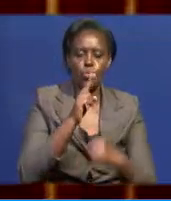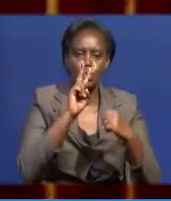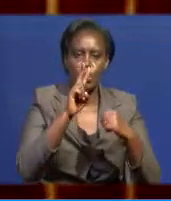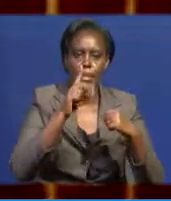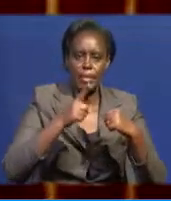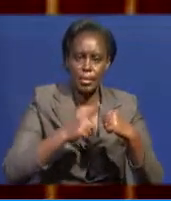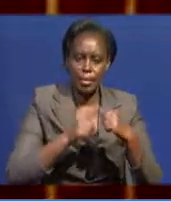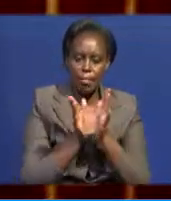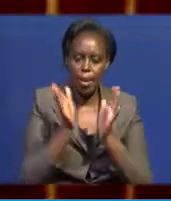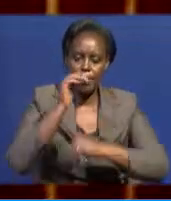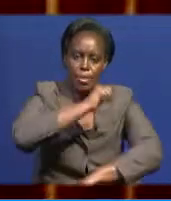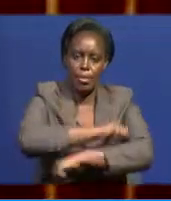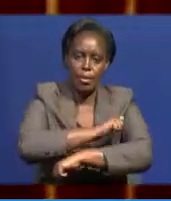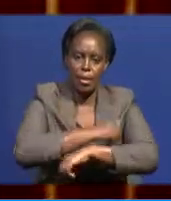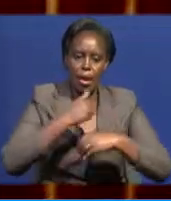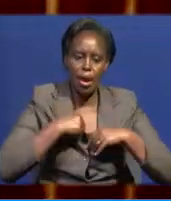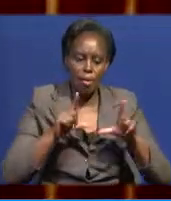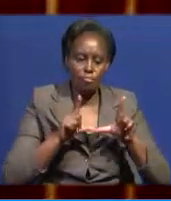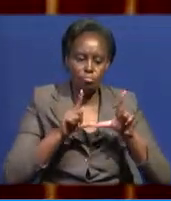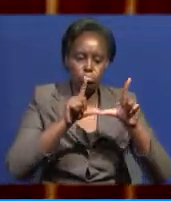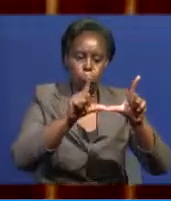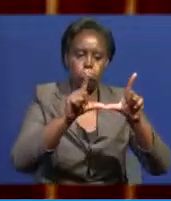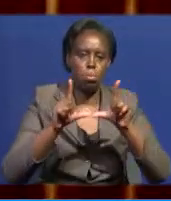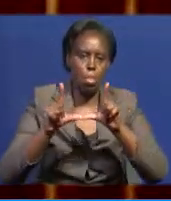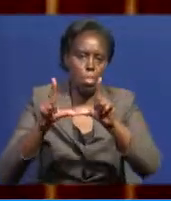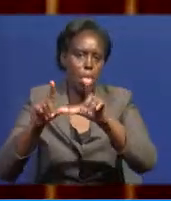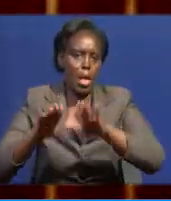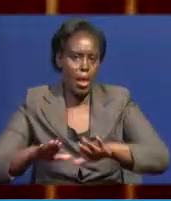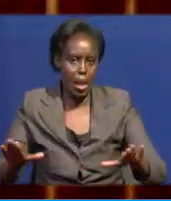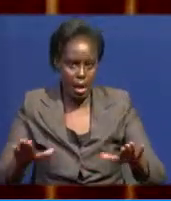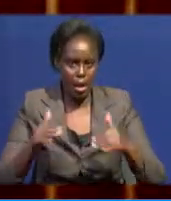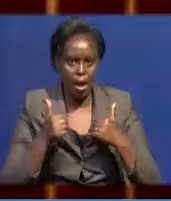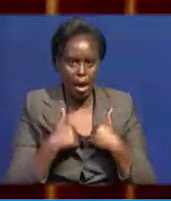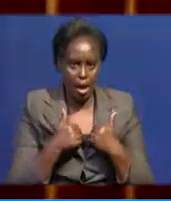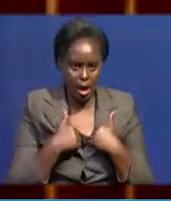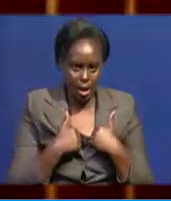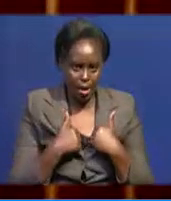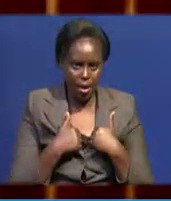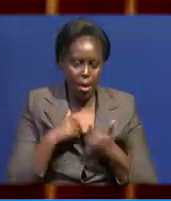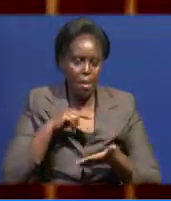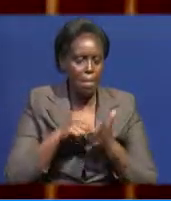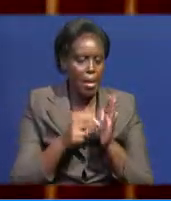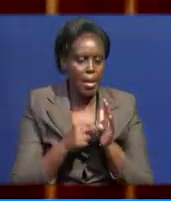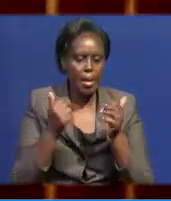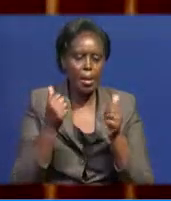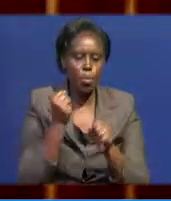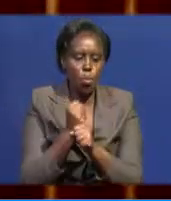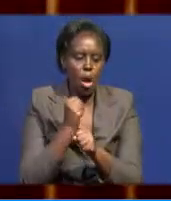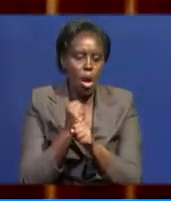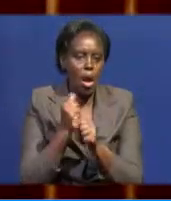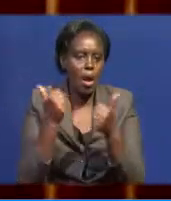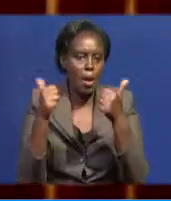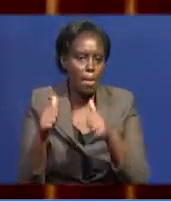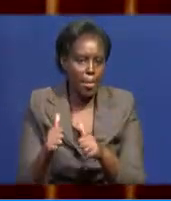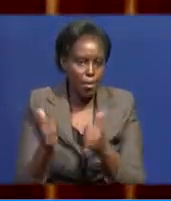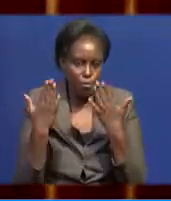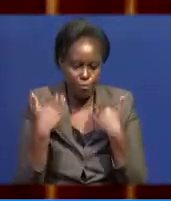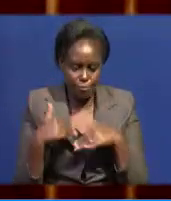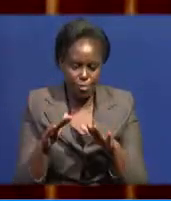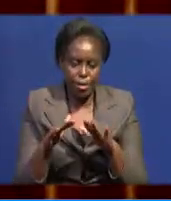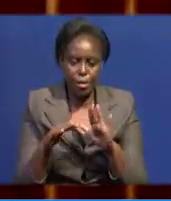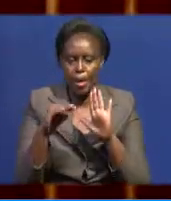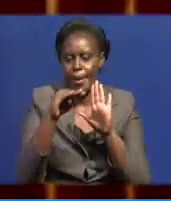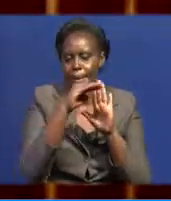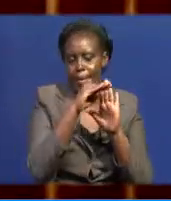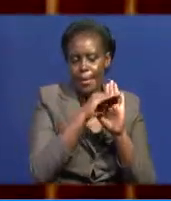5,226 public schools have titles. That means, Honorable Speaker, we have a long way to go. It should be noted that this list